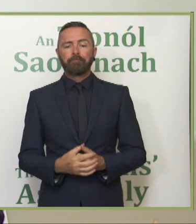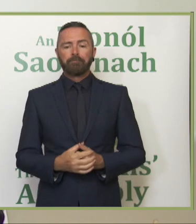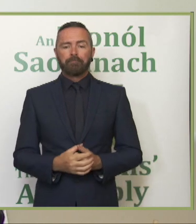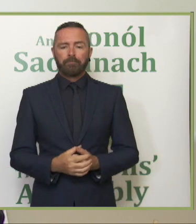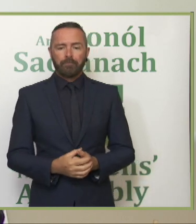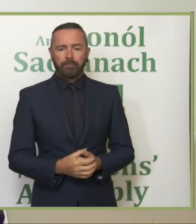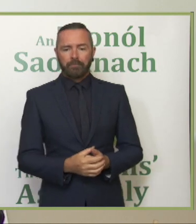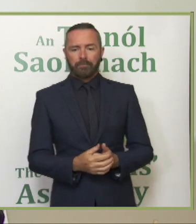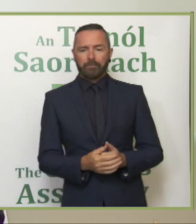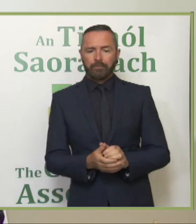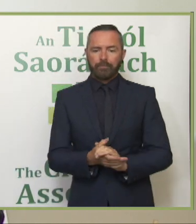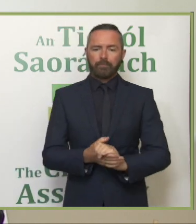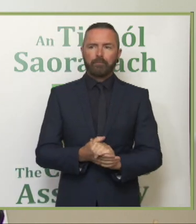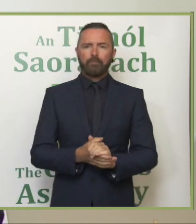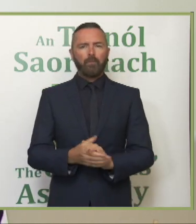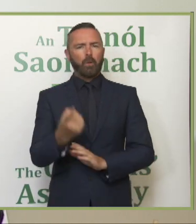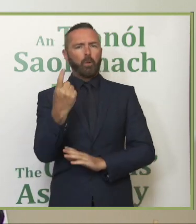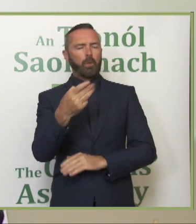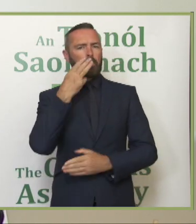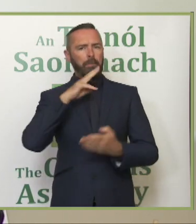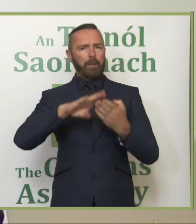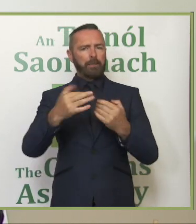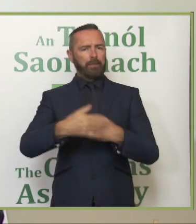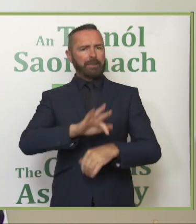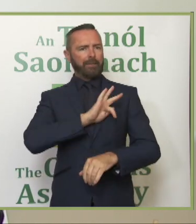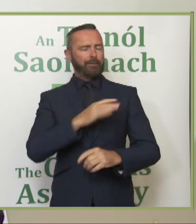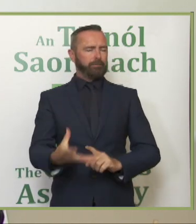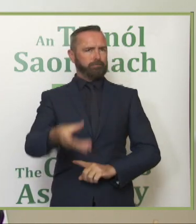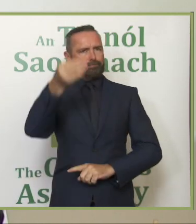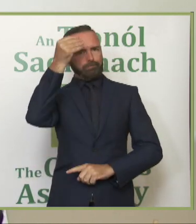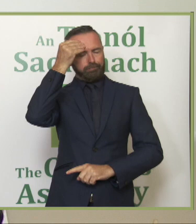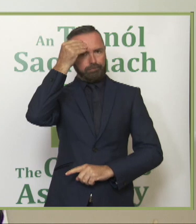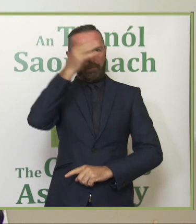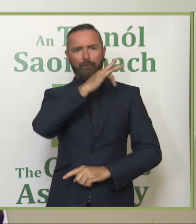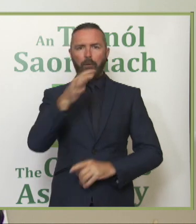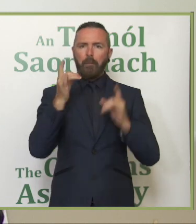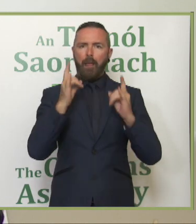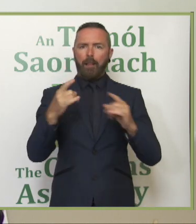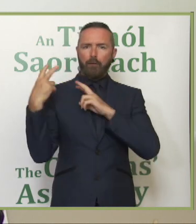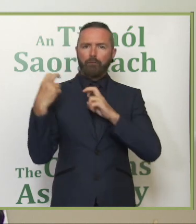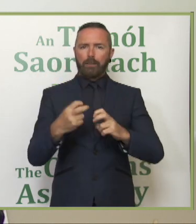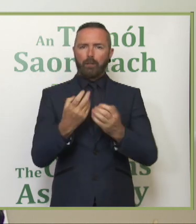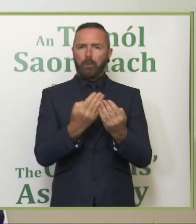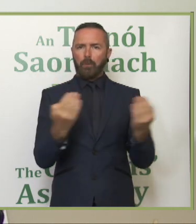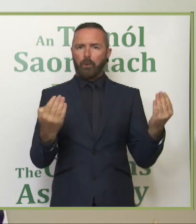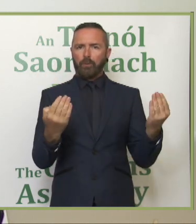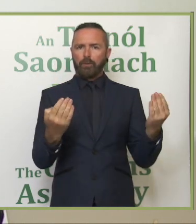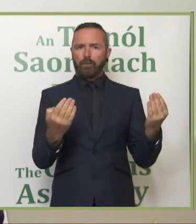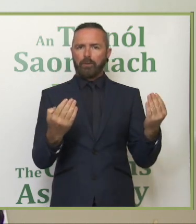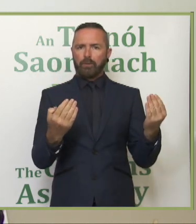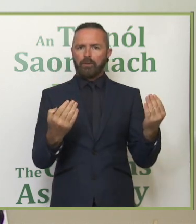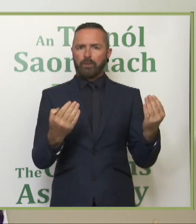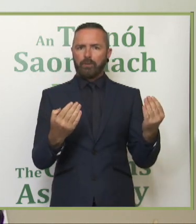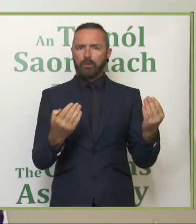But also one kind of key takeaway message for me from some of the information, particularly from the Health Research Board, was the